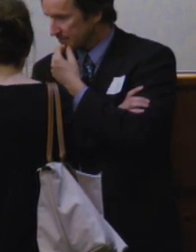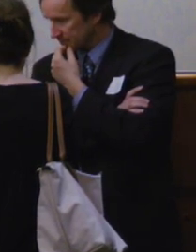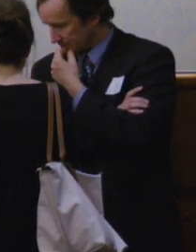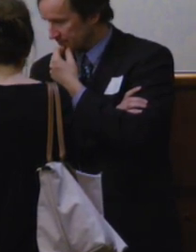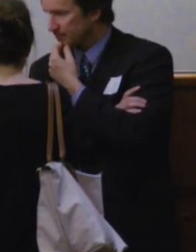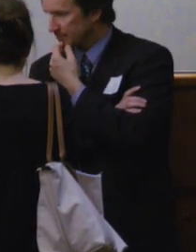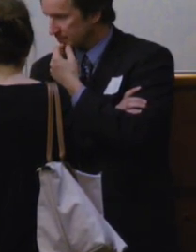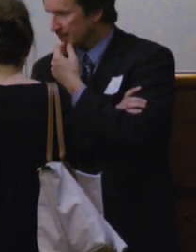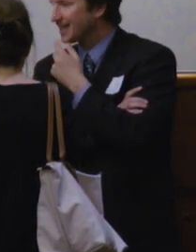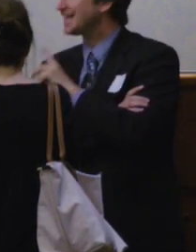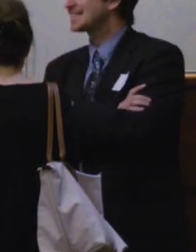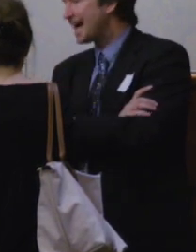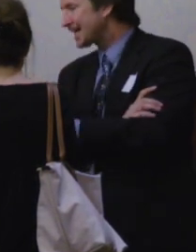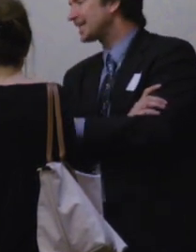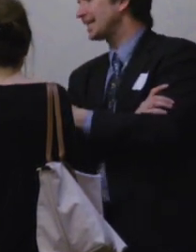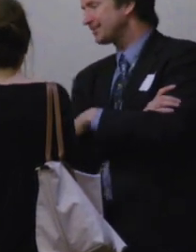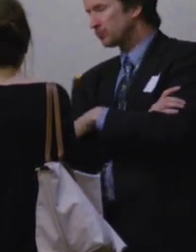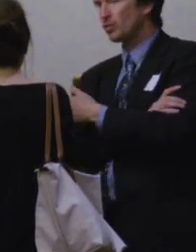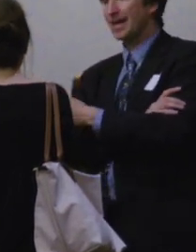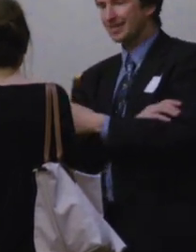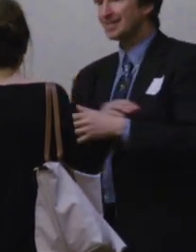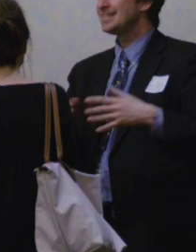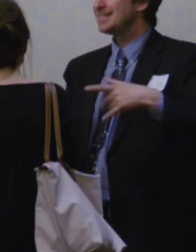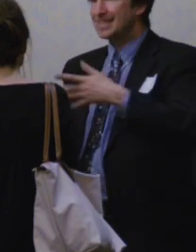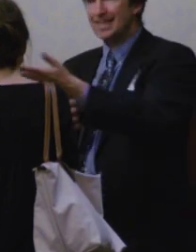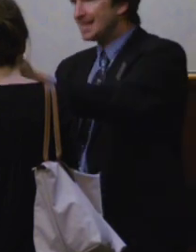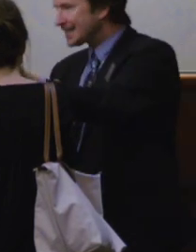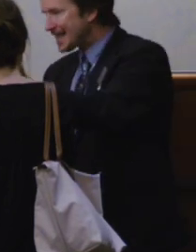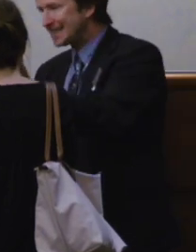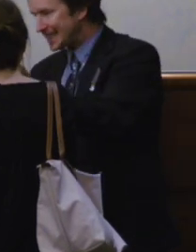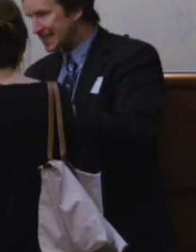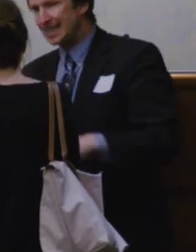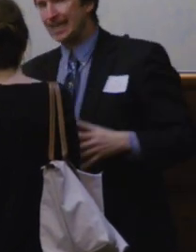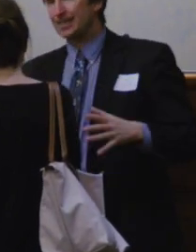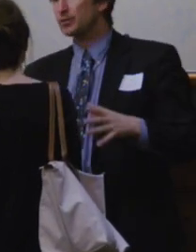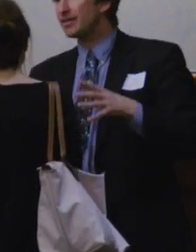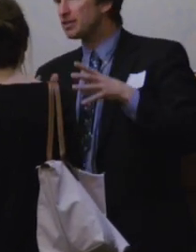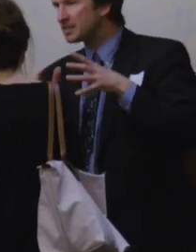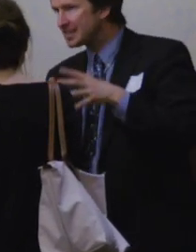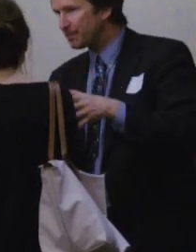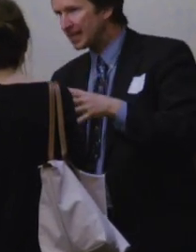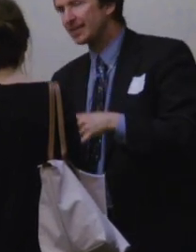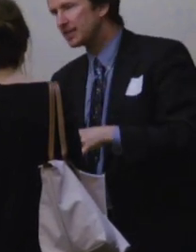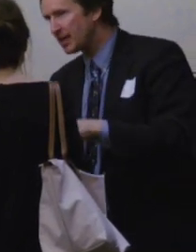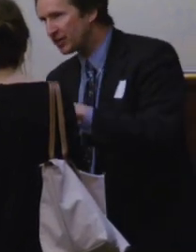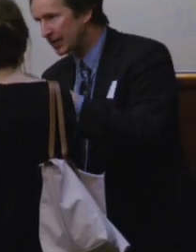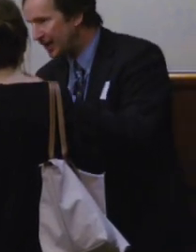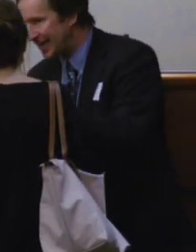I want to try to get in touch with